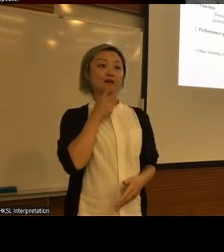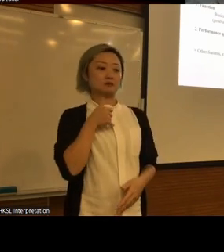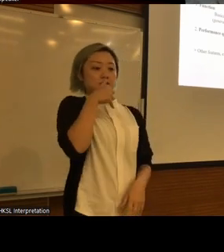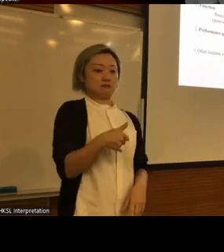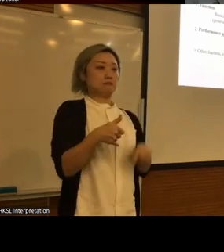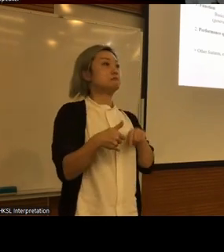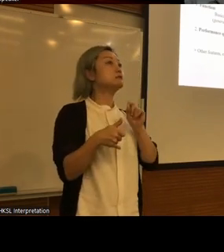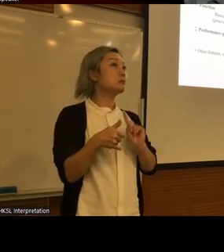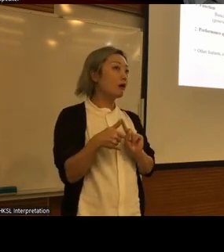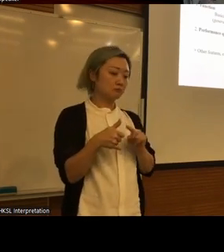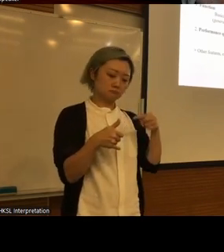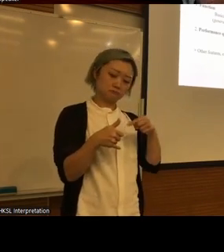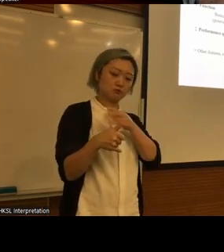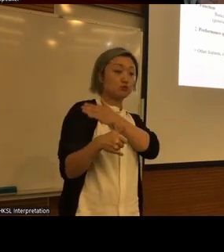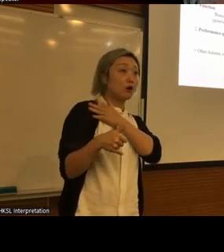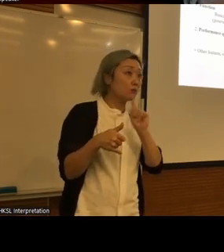way, to